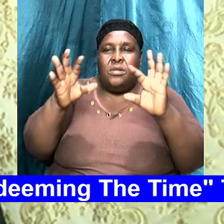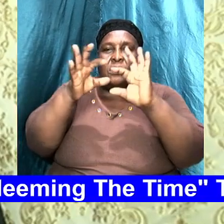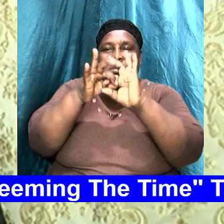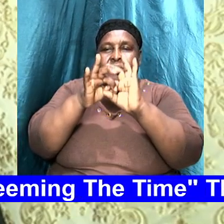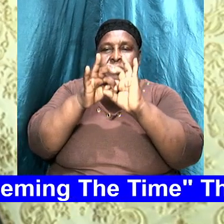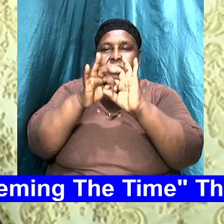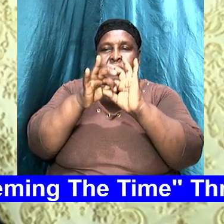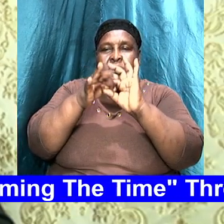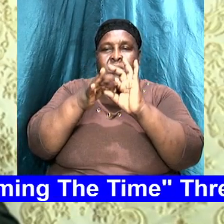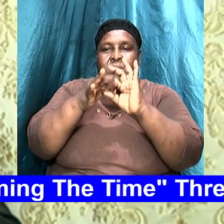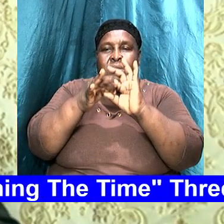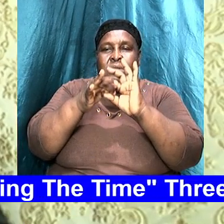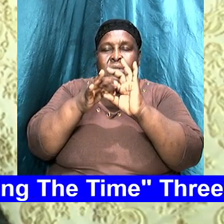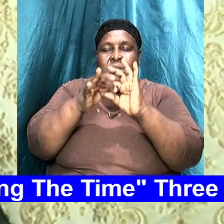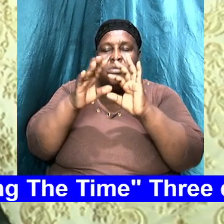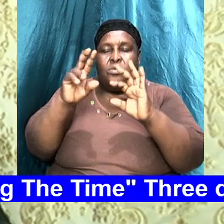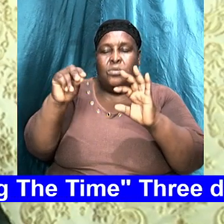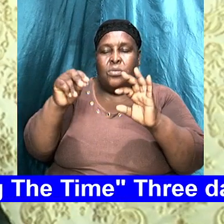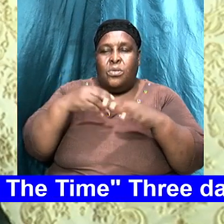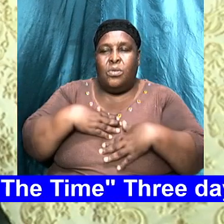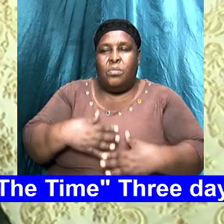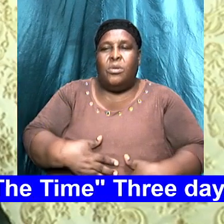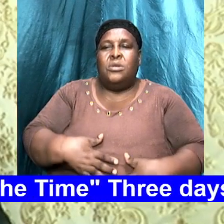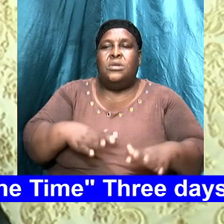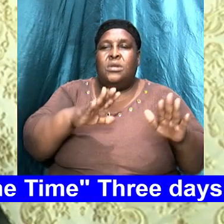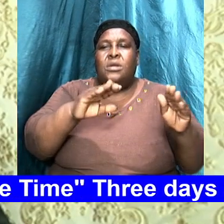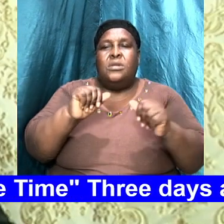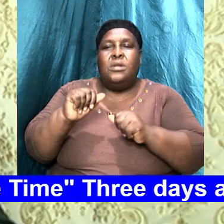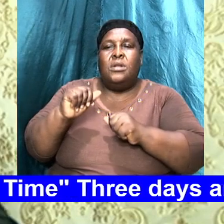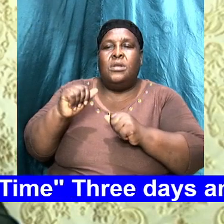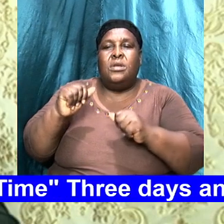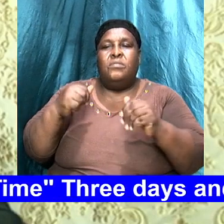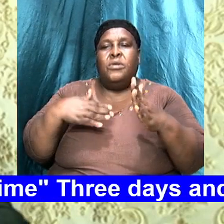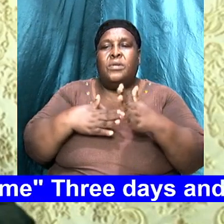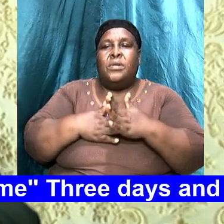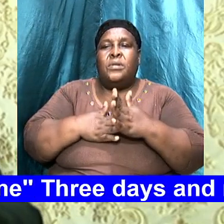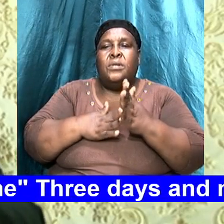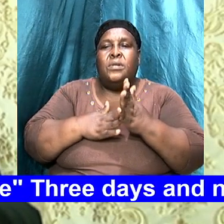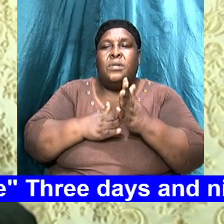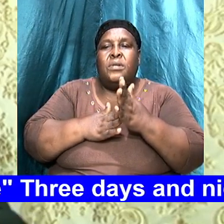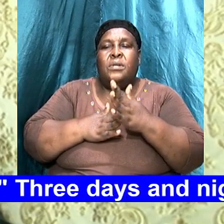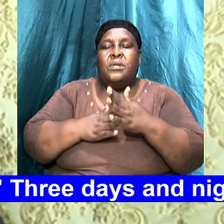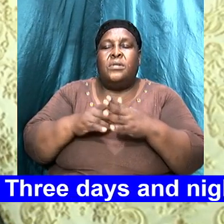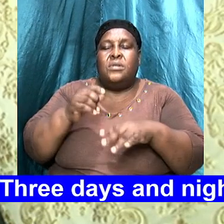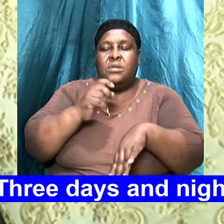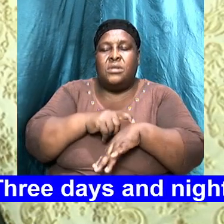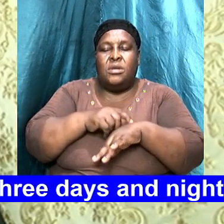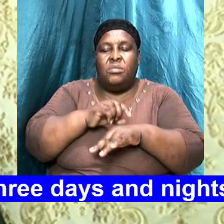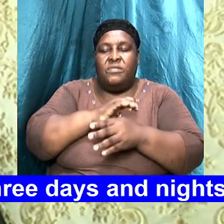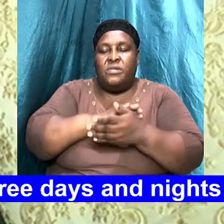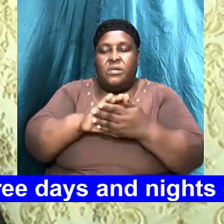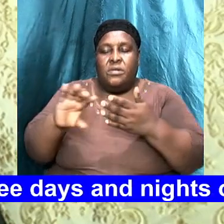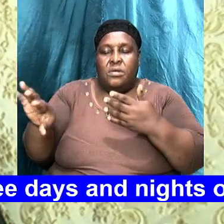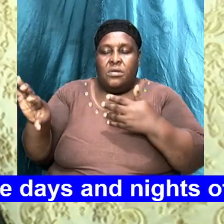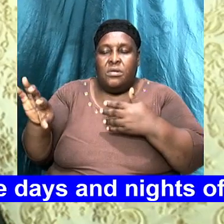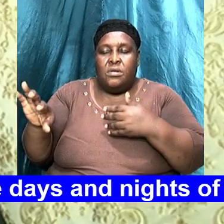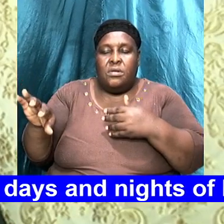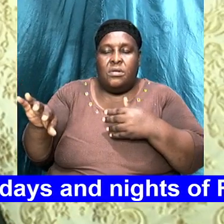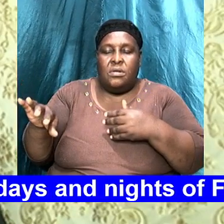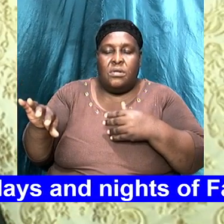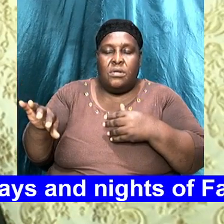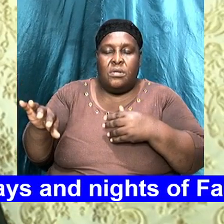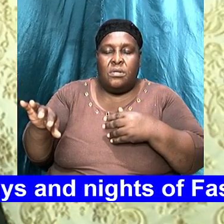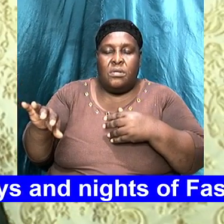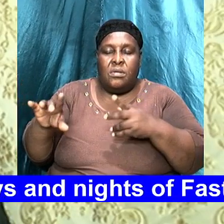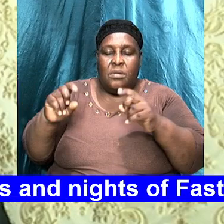in amen we want nobody to be left behind you know it's just a time of consecration and you know if